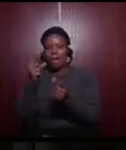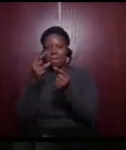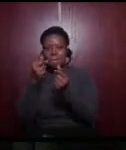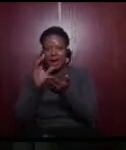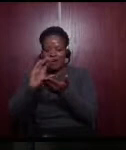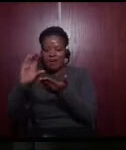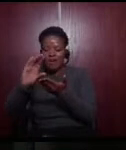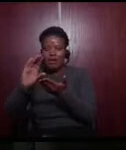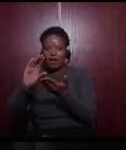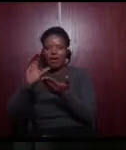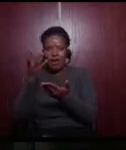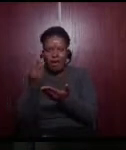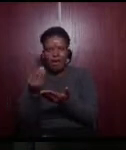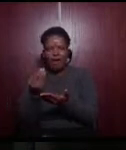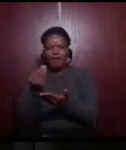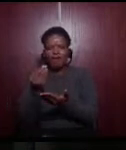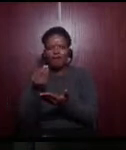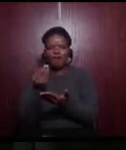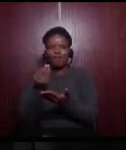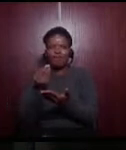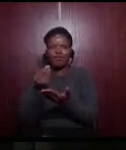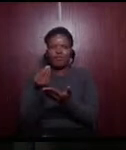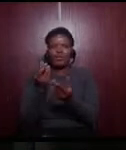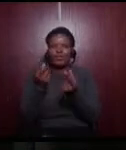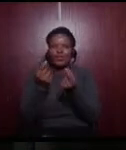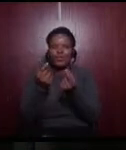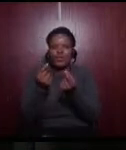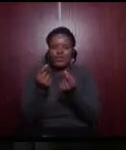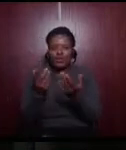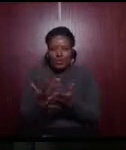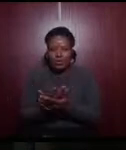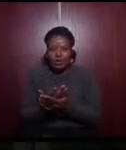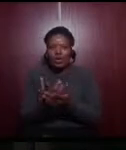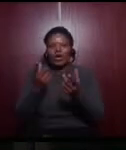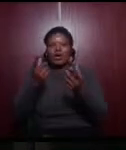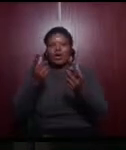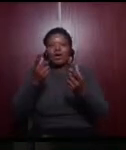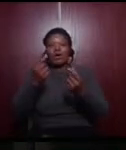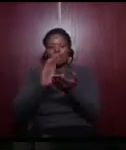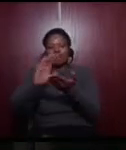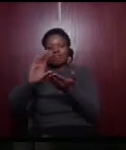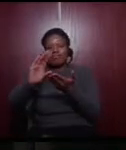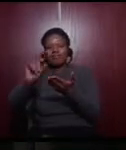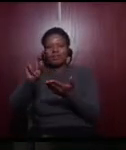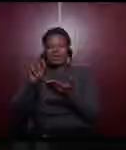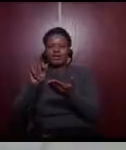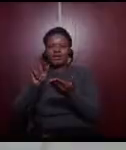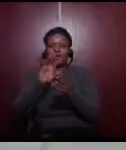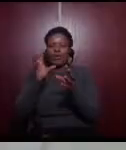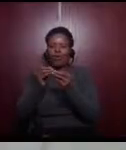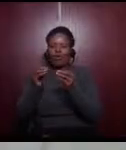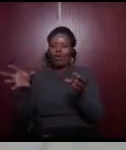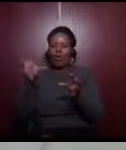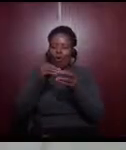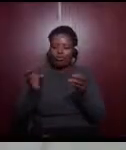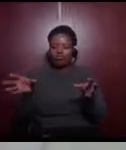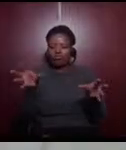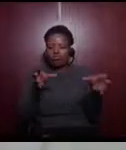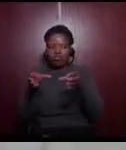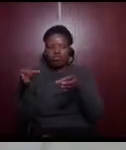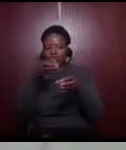are there. So these lema funds lawa kade sikhuluma ngawo esizama ukuwahlanganisa manje